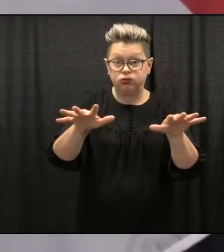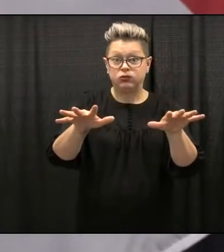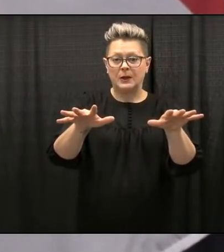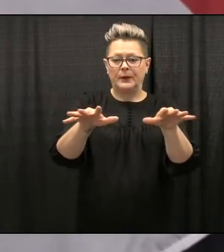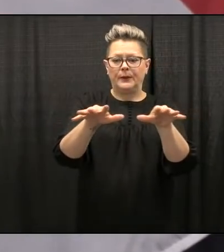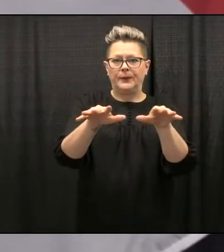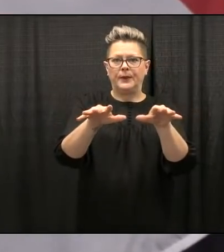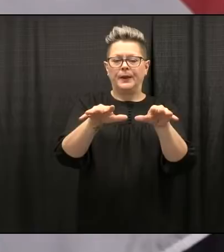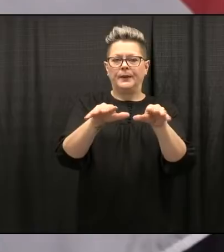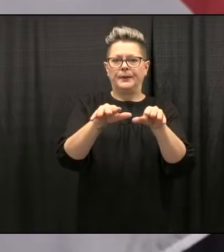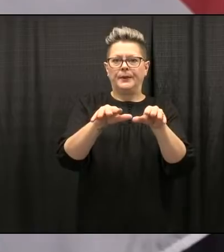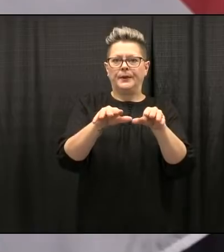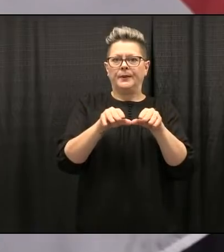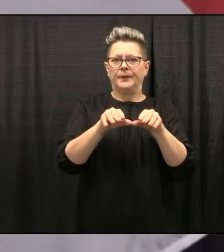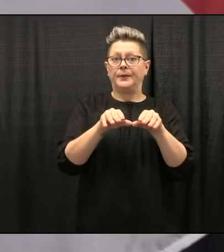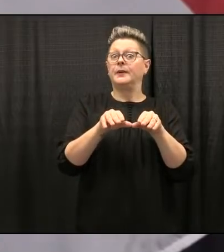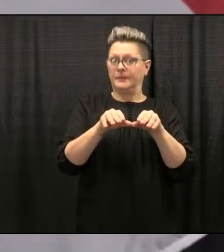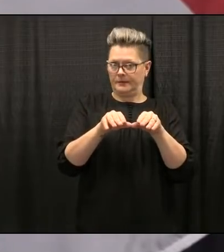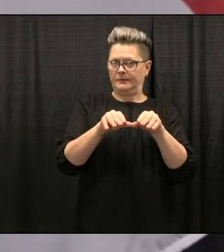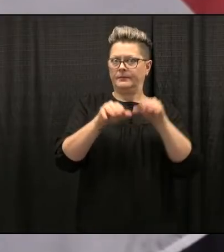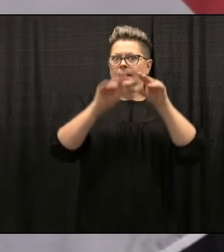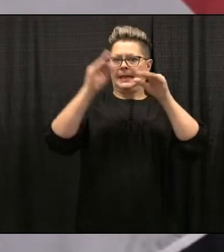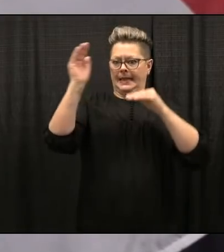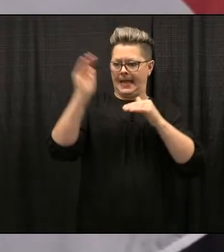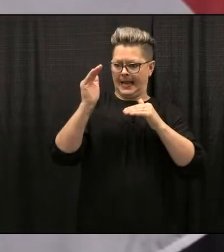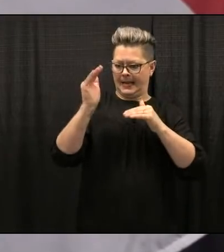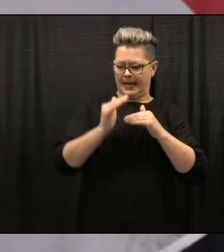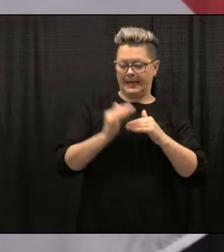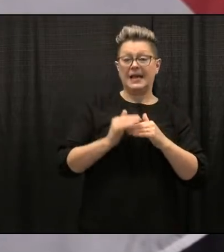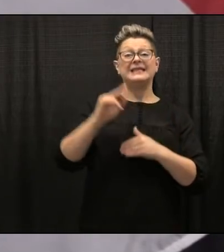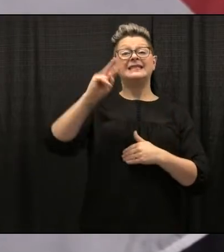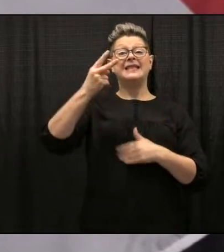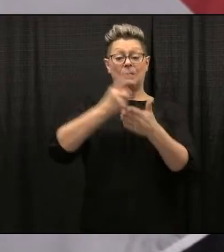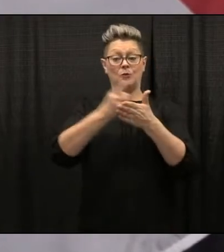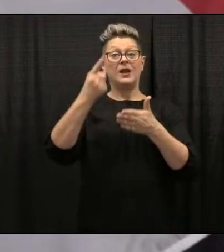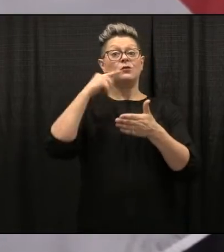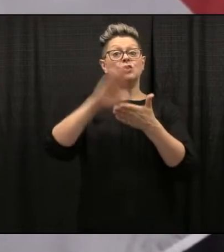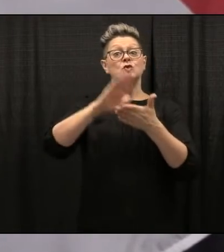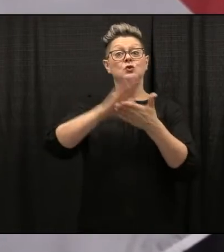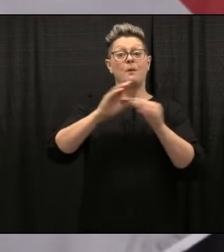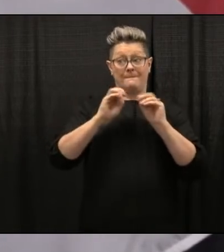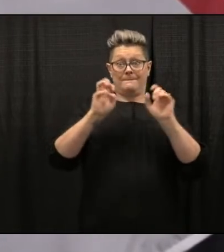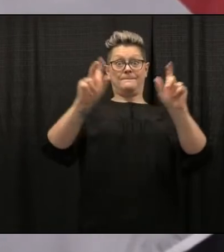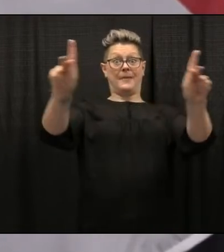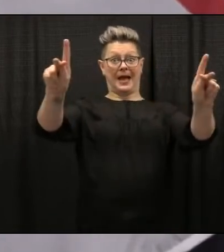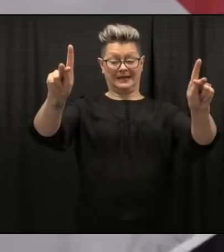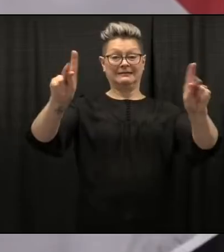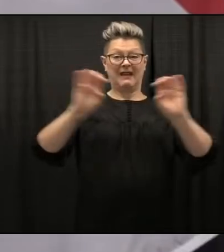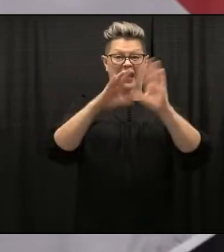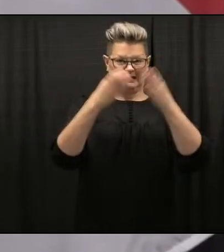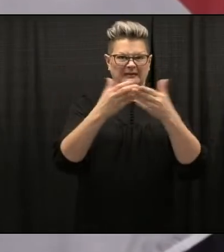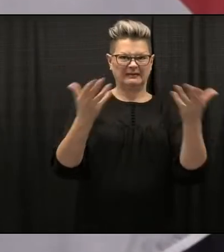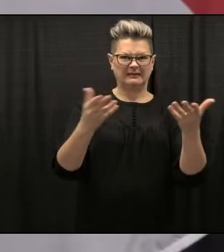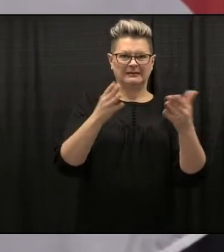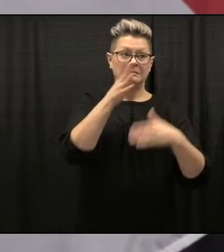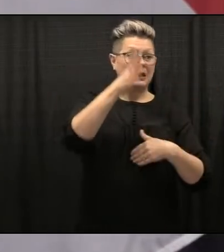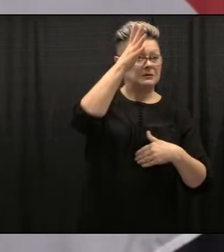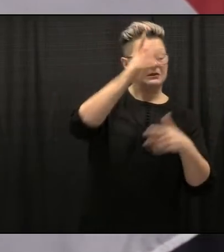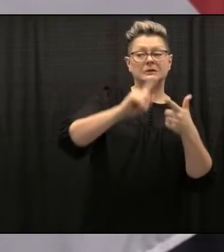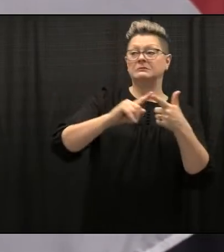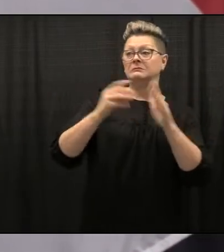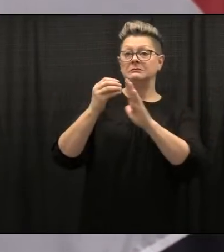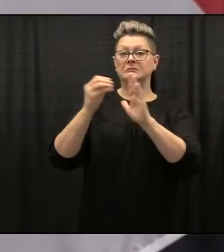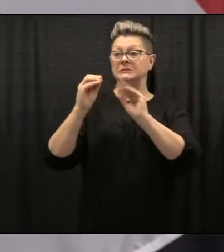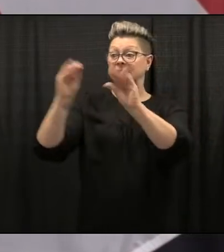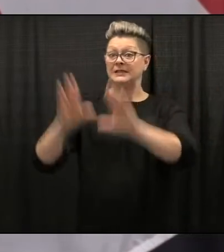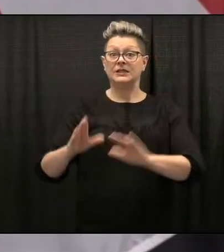steadily trending downwards. We are in our second week of schools being back in the classroom for learning. Parents and teachers have been